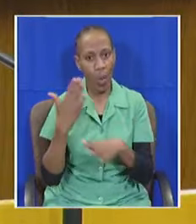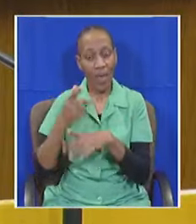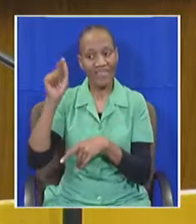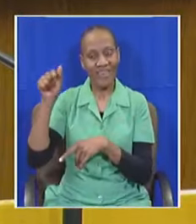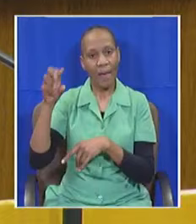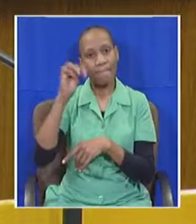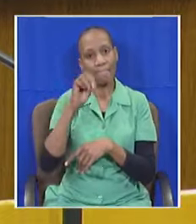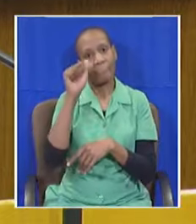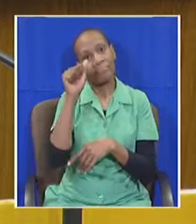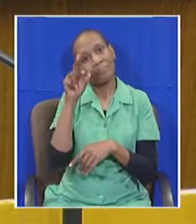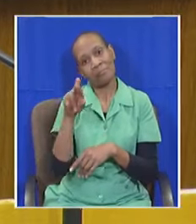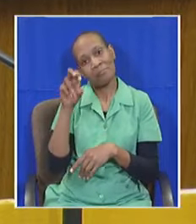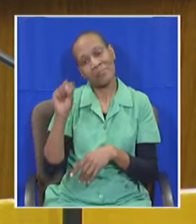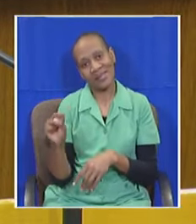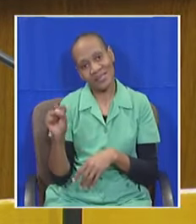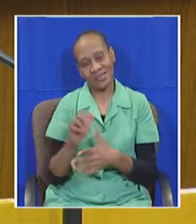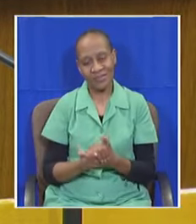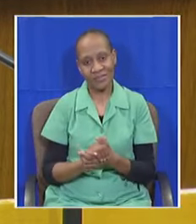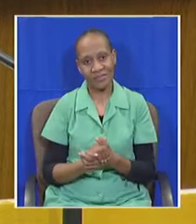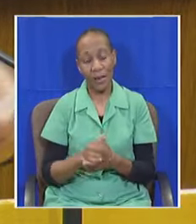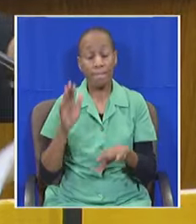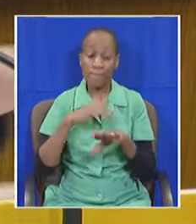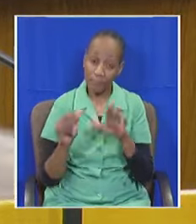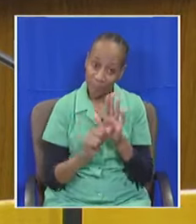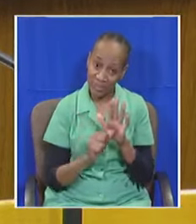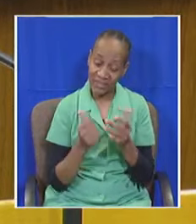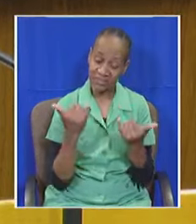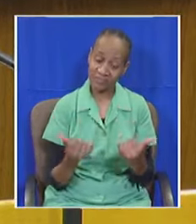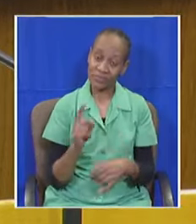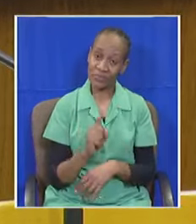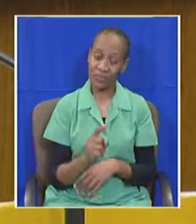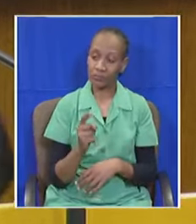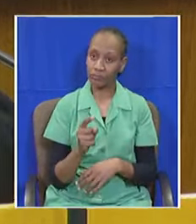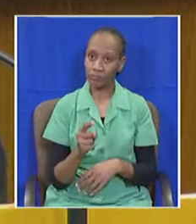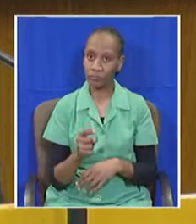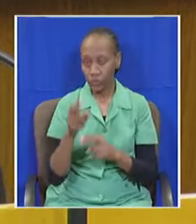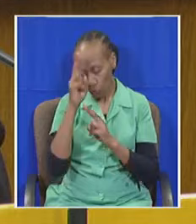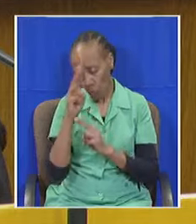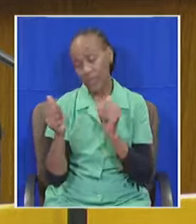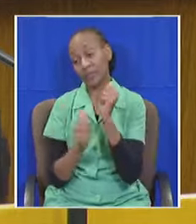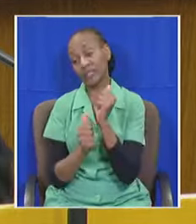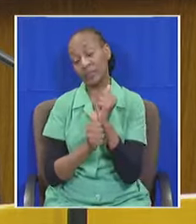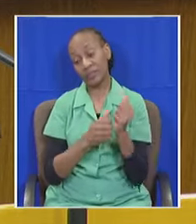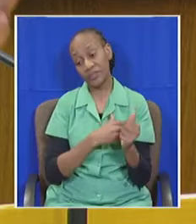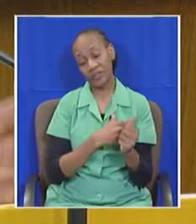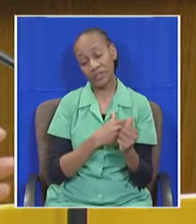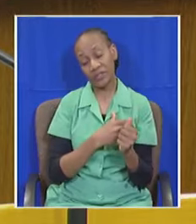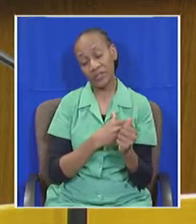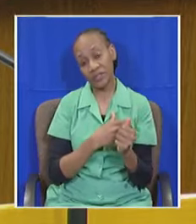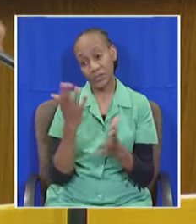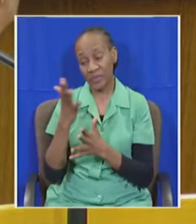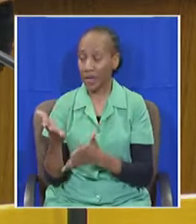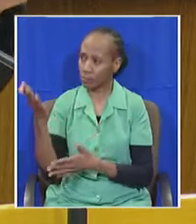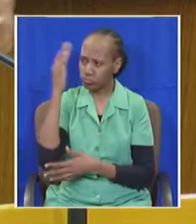may get that one. But the most important thing, and you know, Honorable Deputy Speaker, I am so